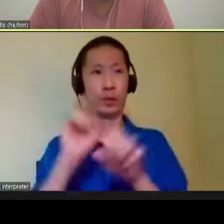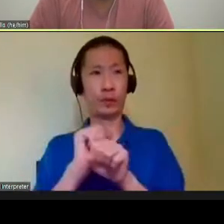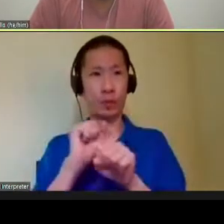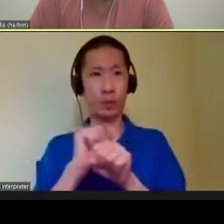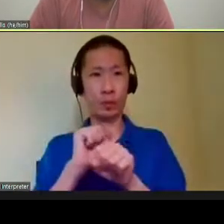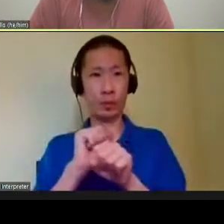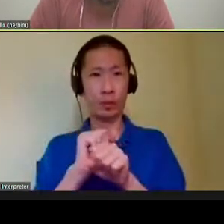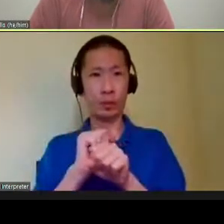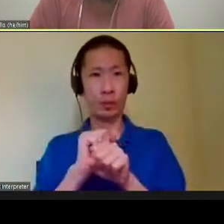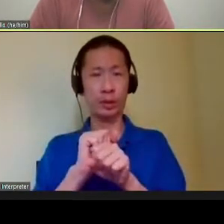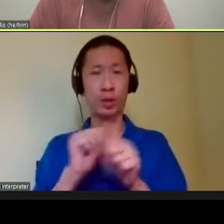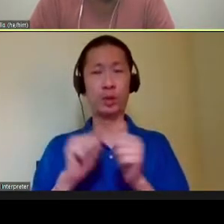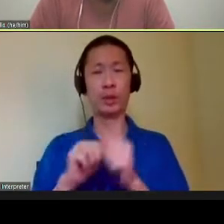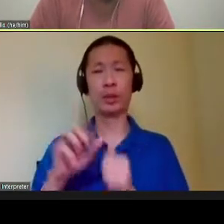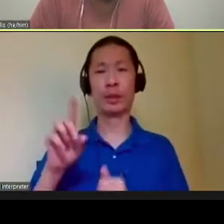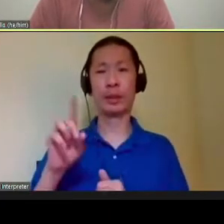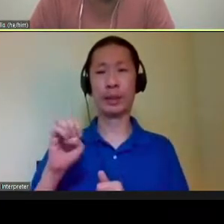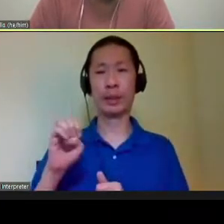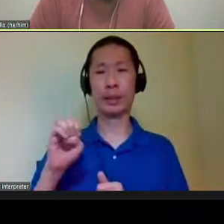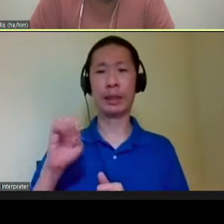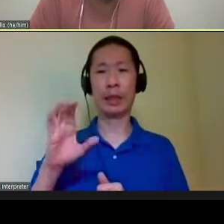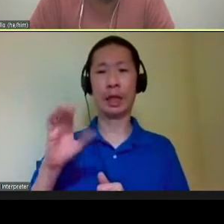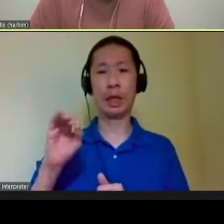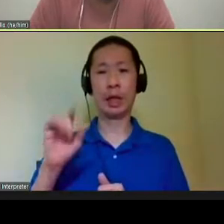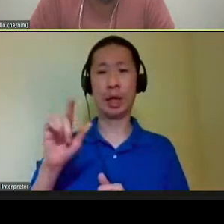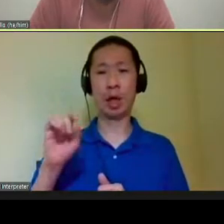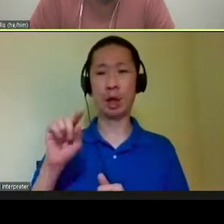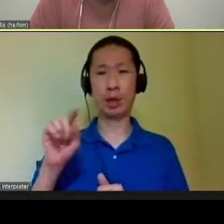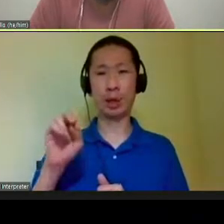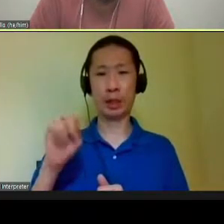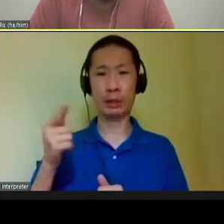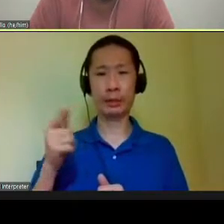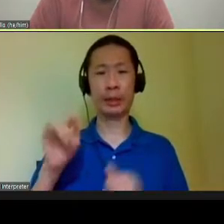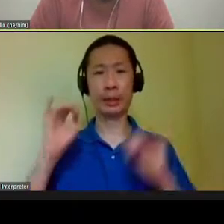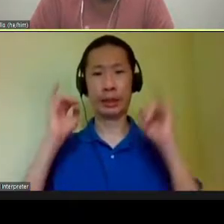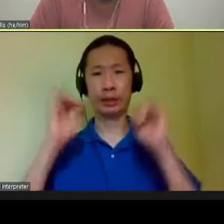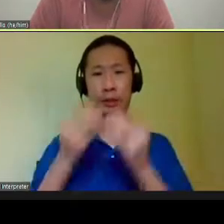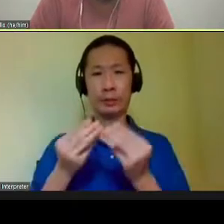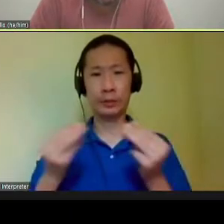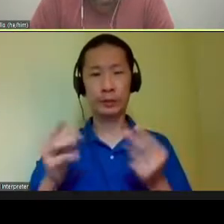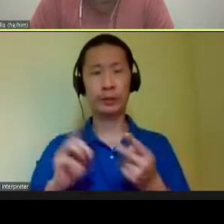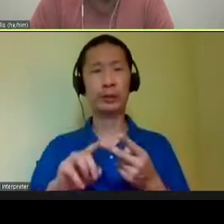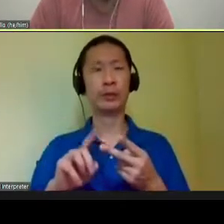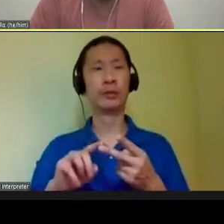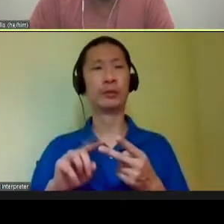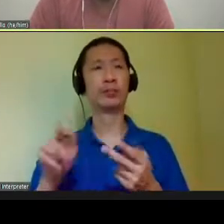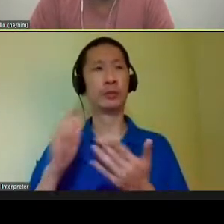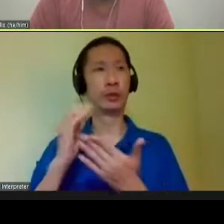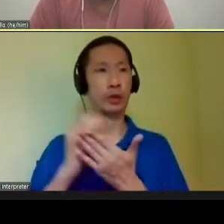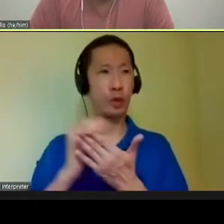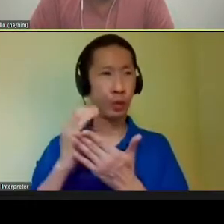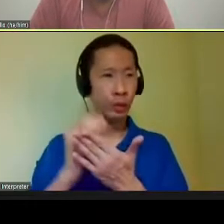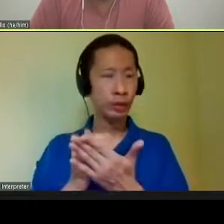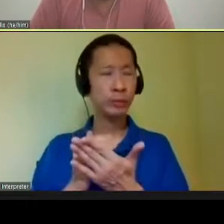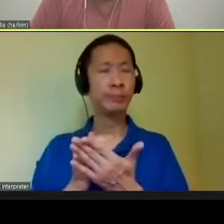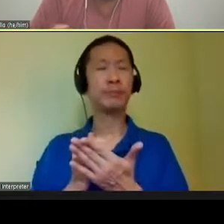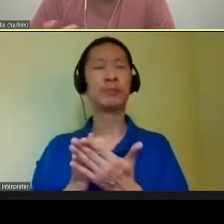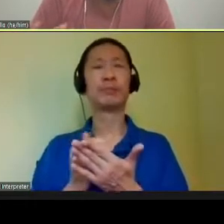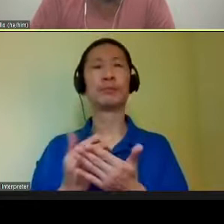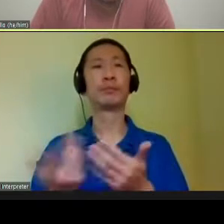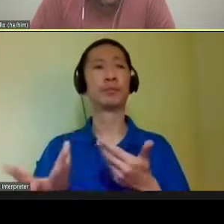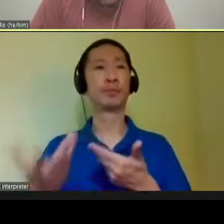of decolonizing their instructional materials, decolonizing their courses,